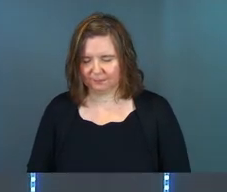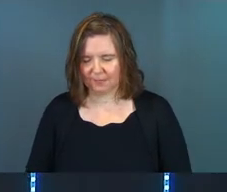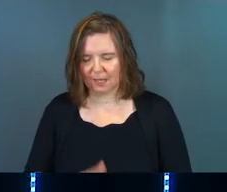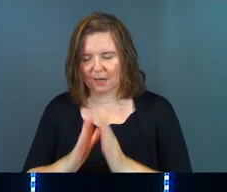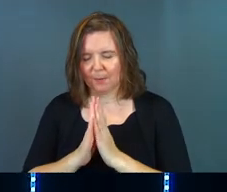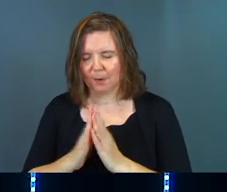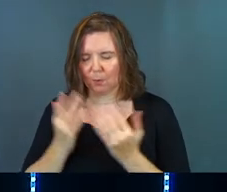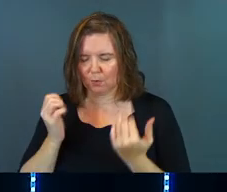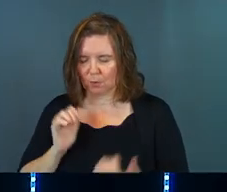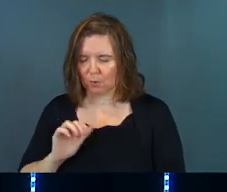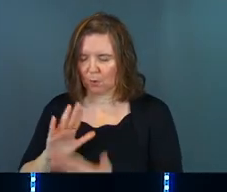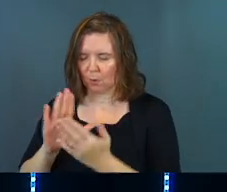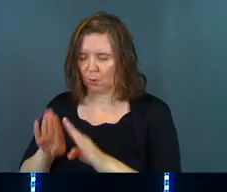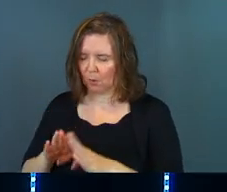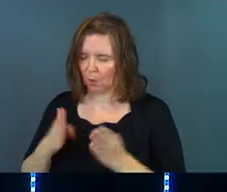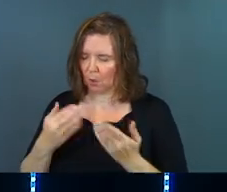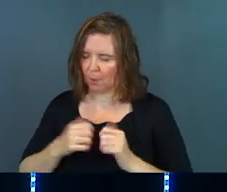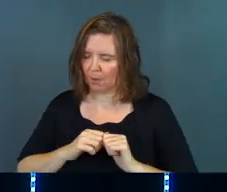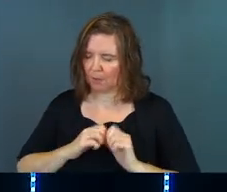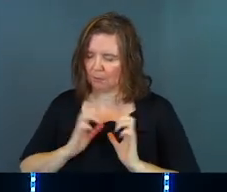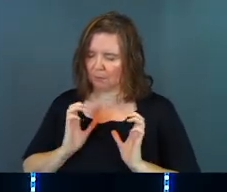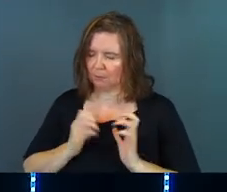And I pray that we would go to you with an open heart.